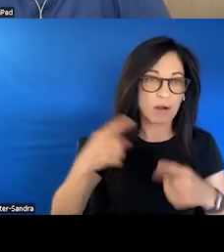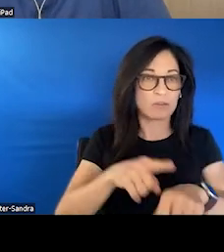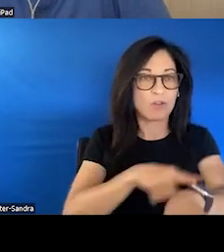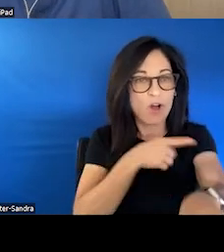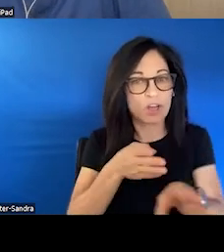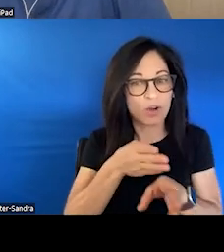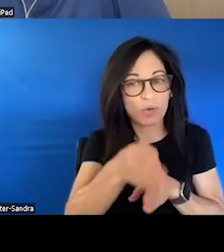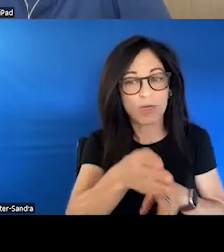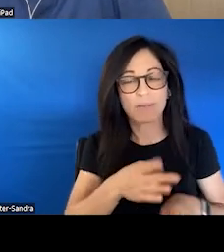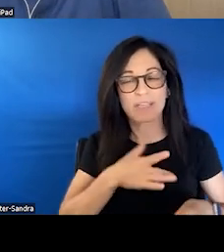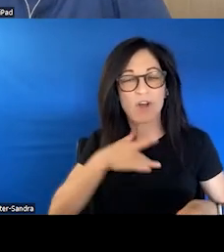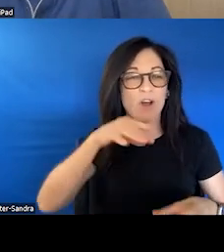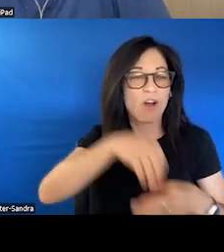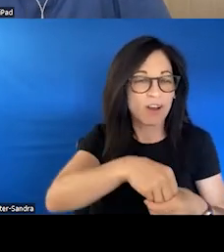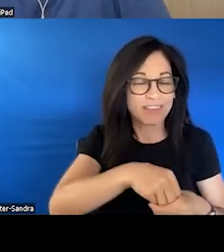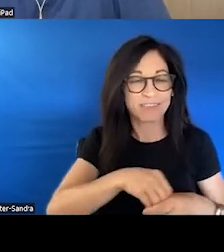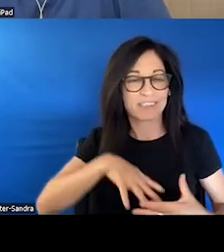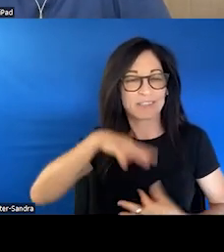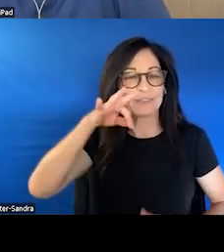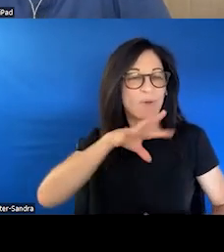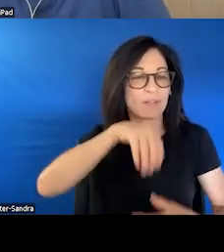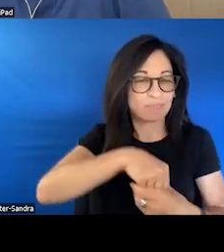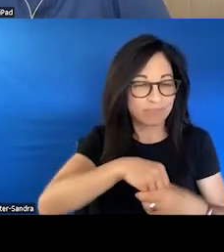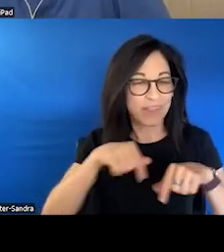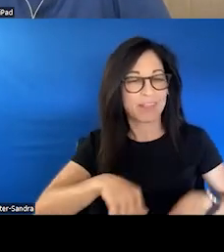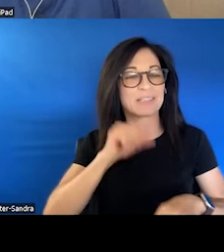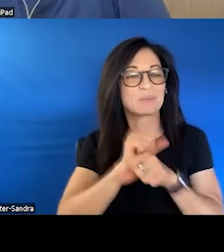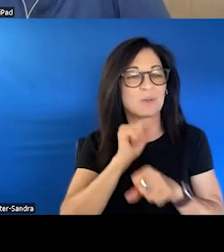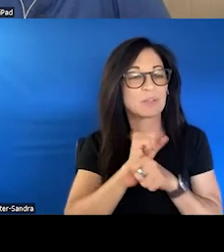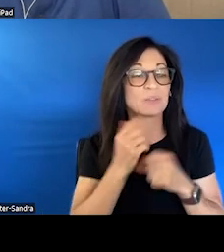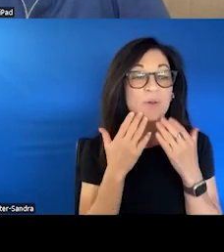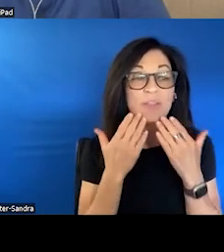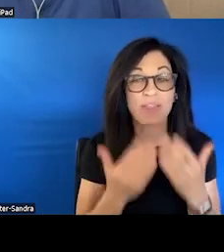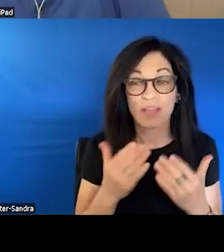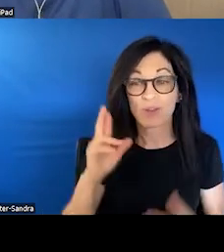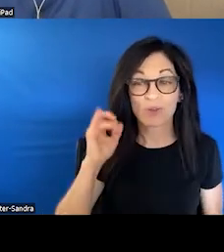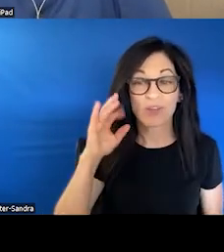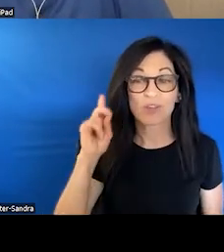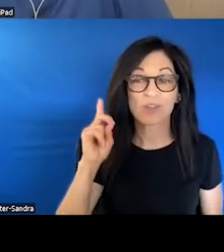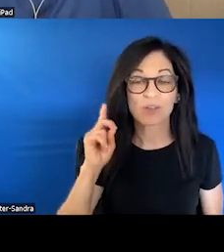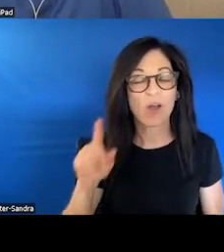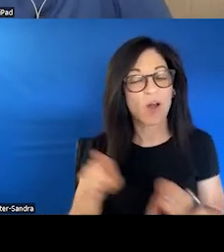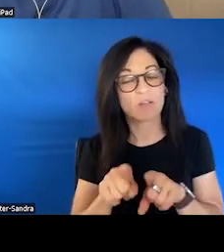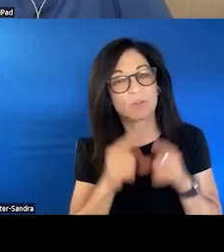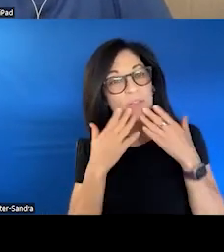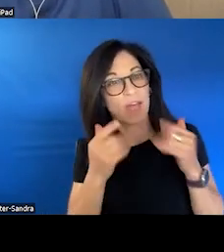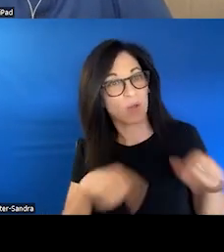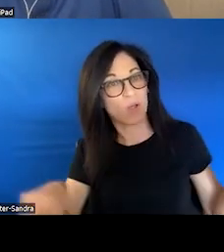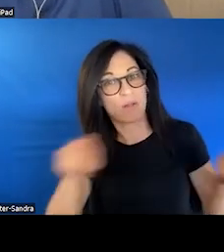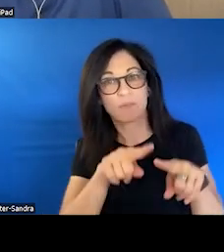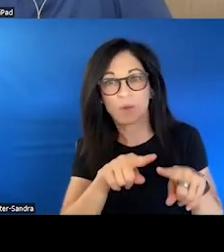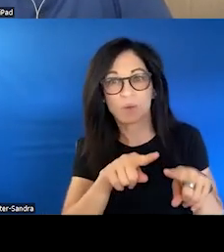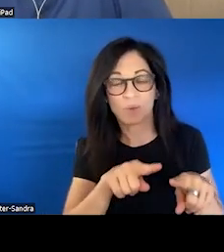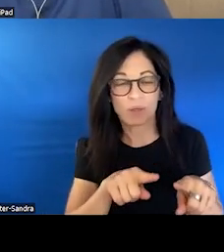putting his heart and soul into this work. So thank you to Richard. And thank you to all of you. This is